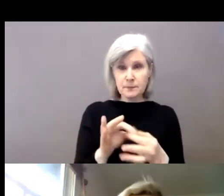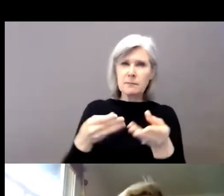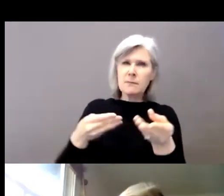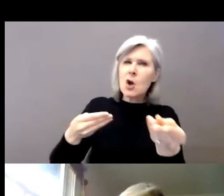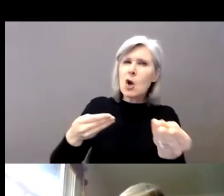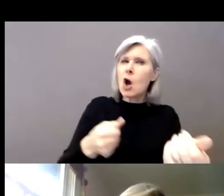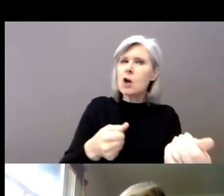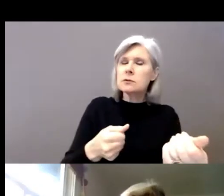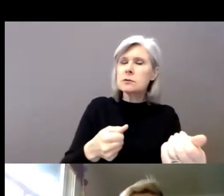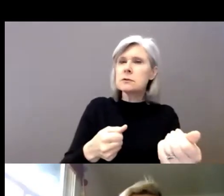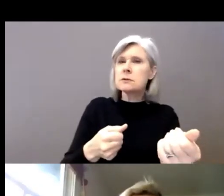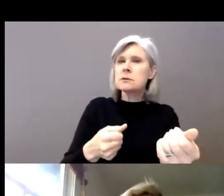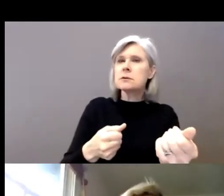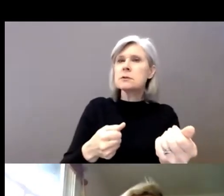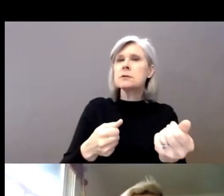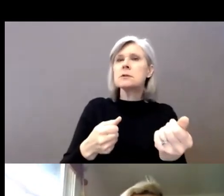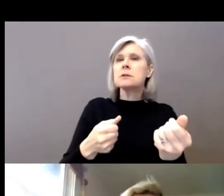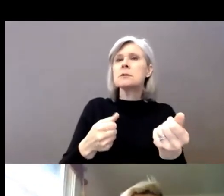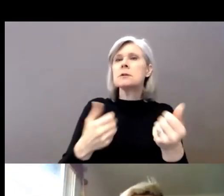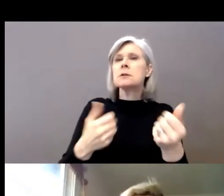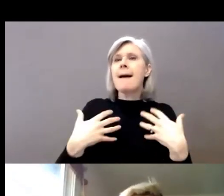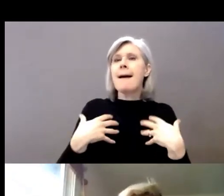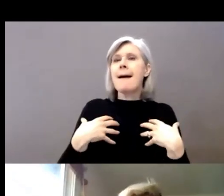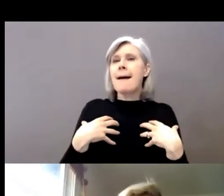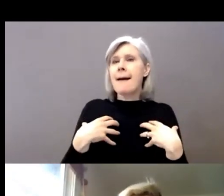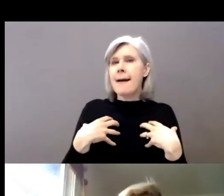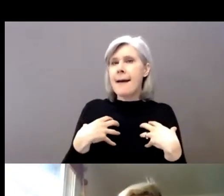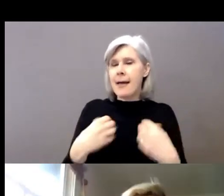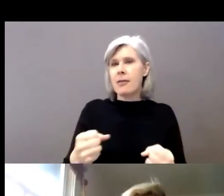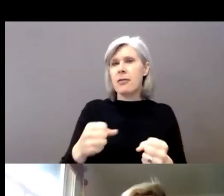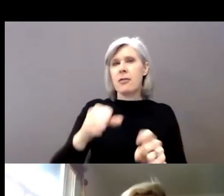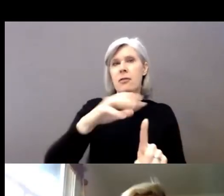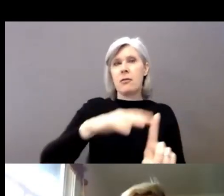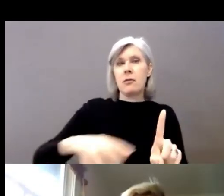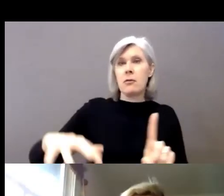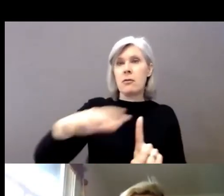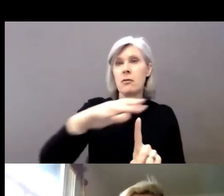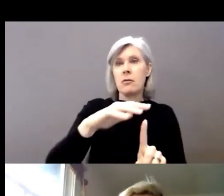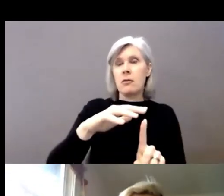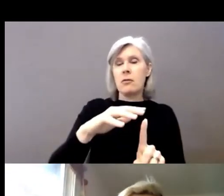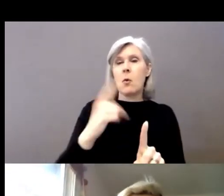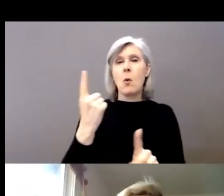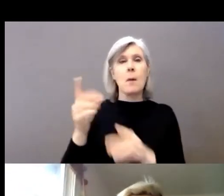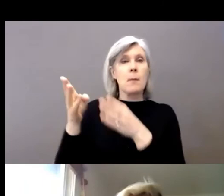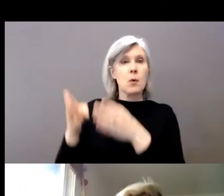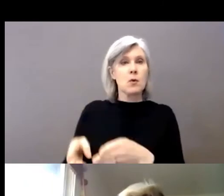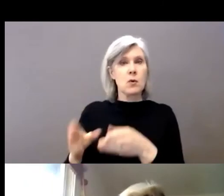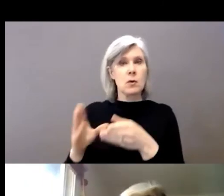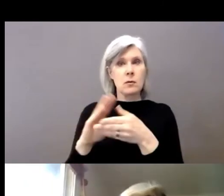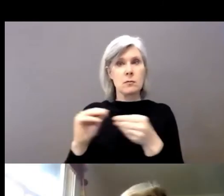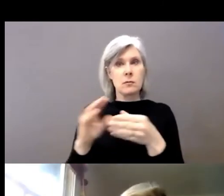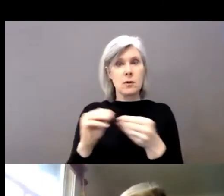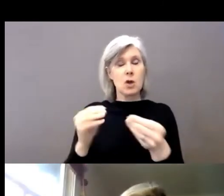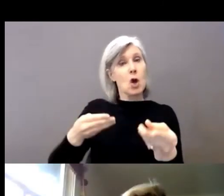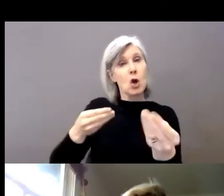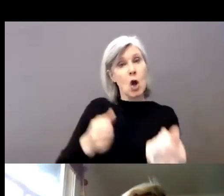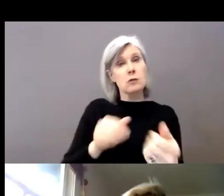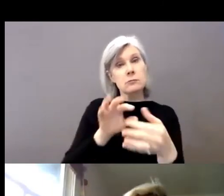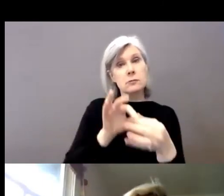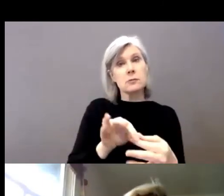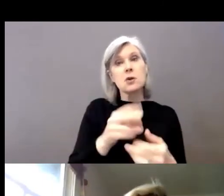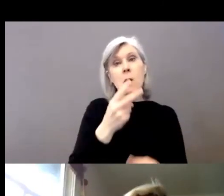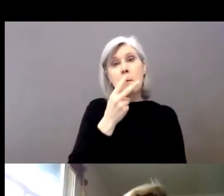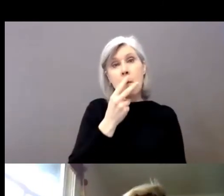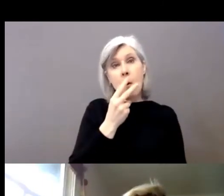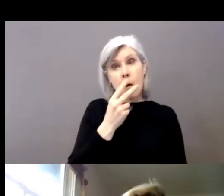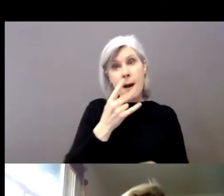related to health conditions. The one person said the two highest healthcare costs relate to smoking and alcohol use in Canada.